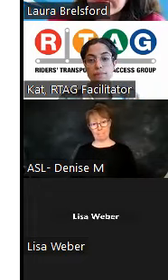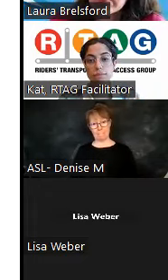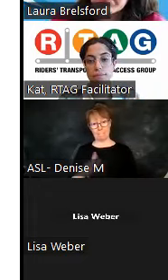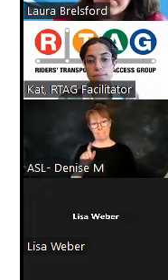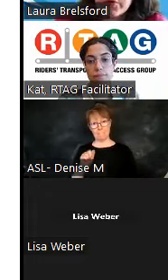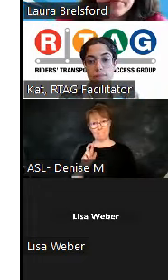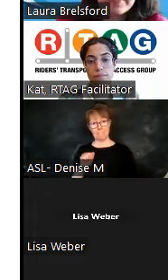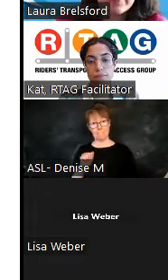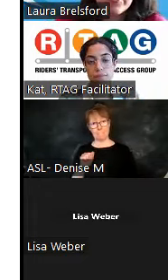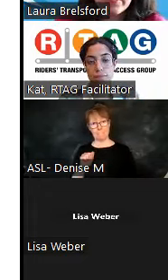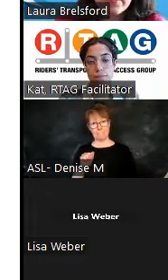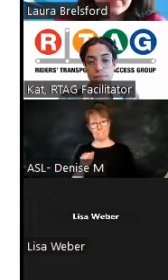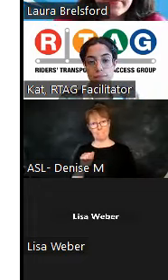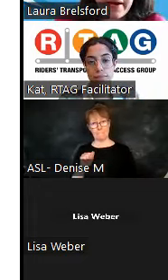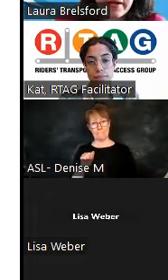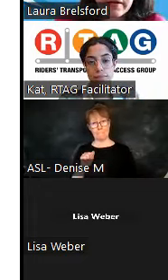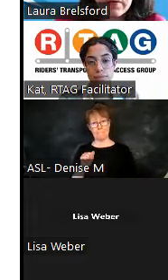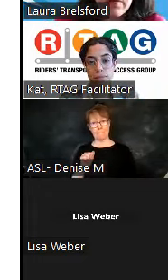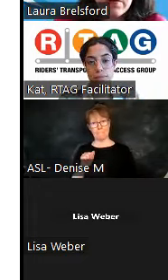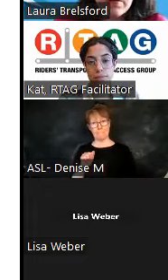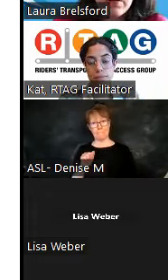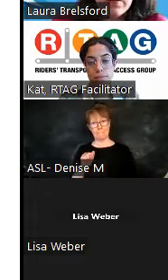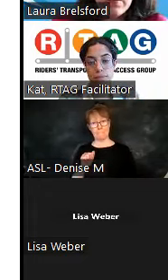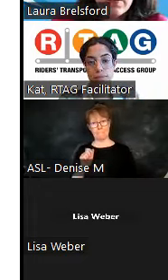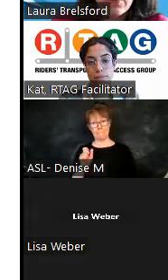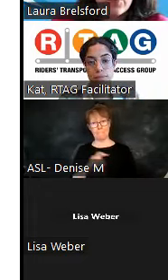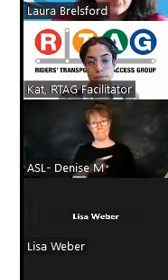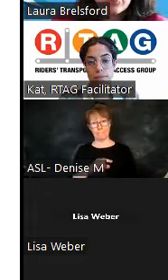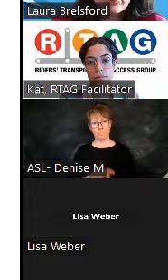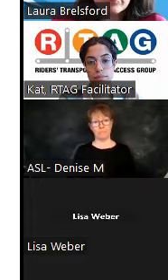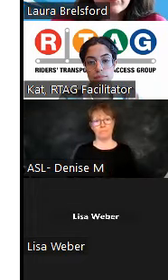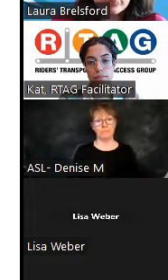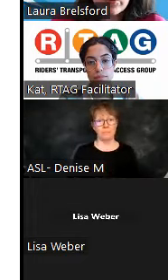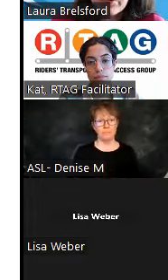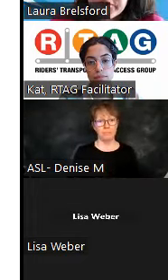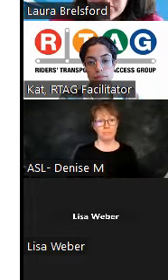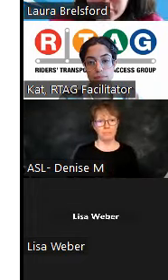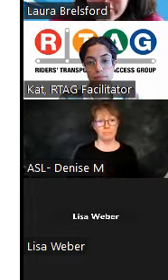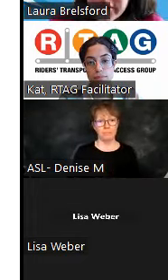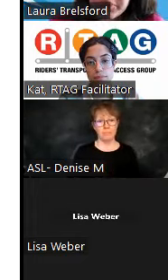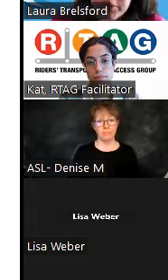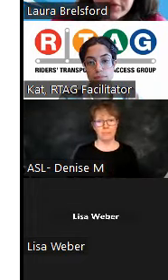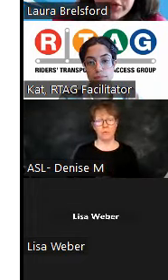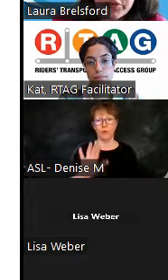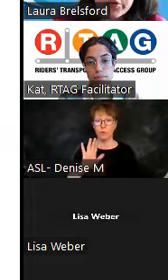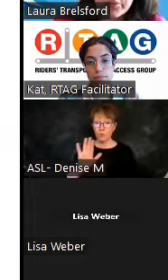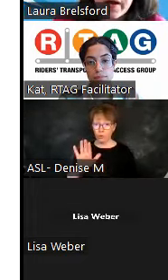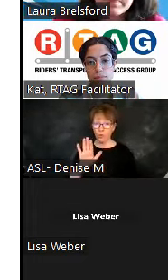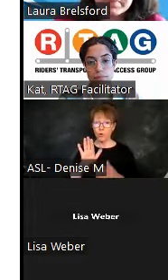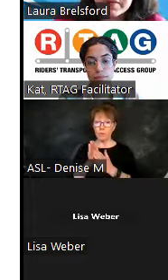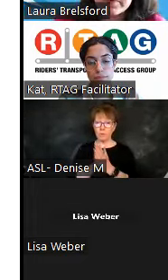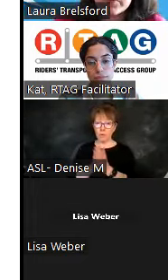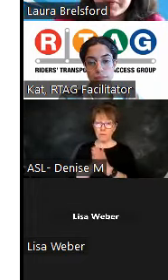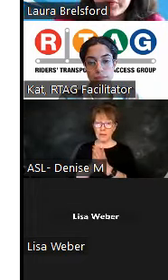the motivation that sort of from a security point of view, you